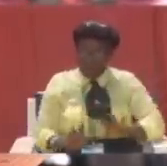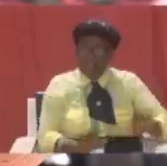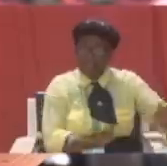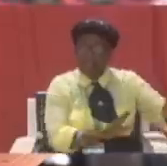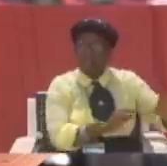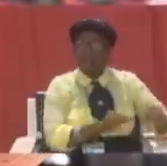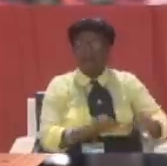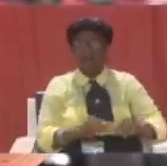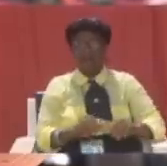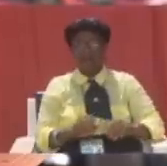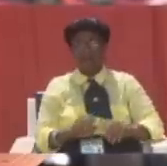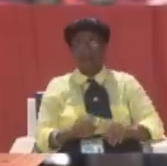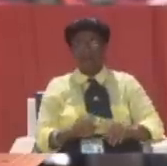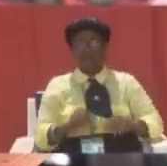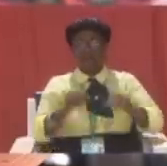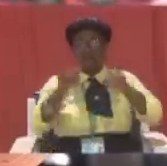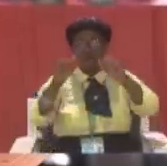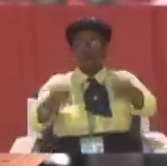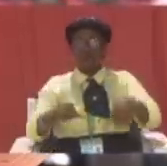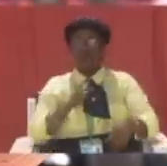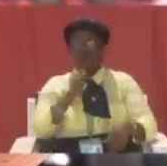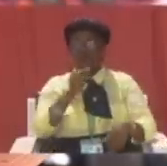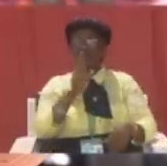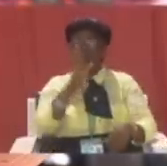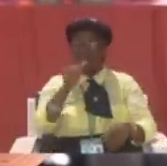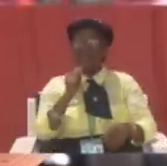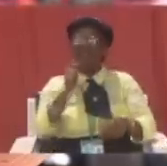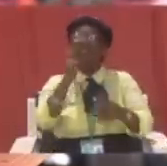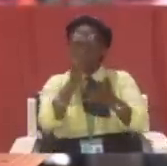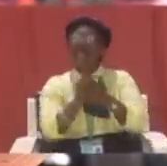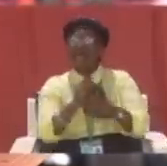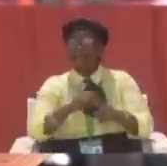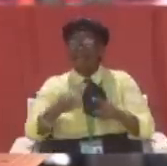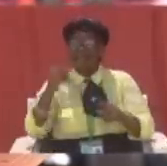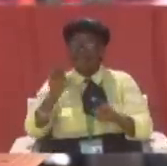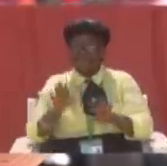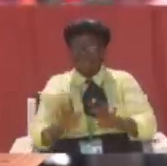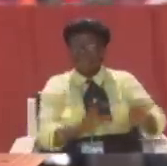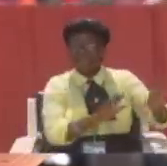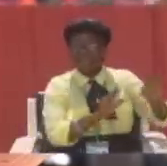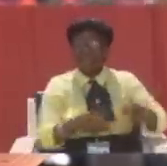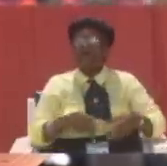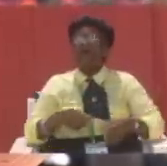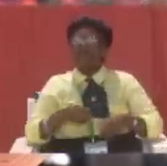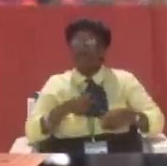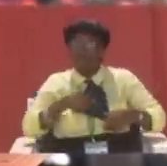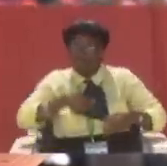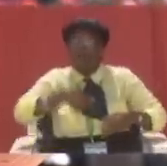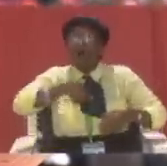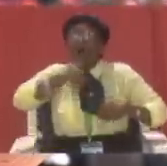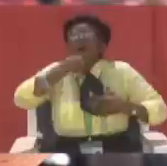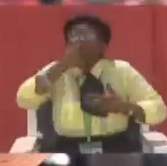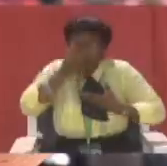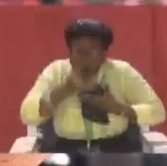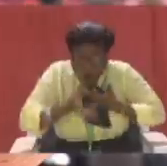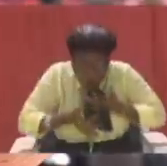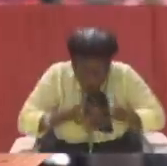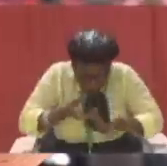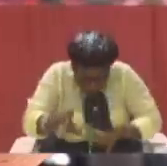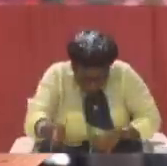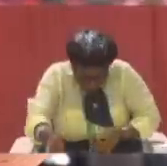could not be reached, but the ocean vomited the